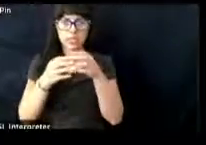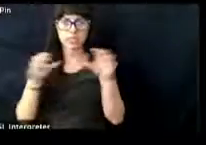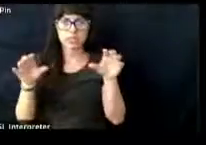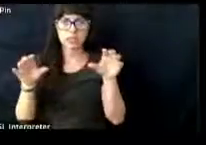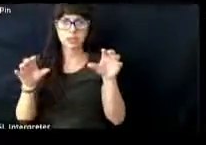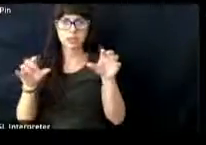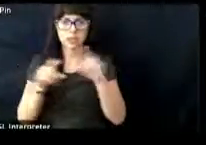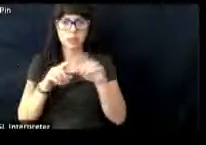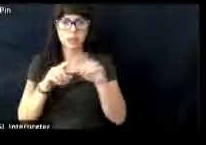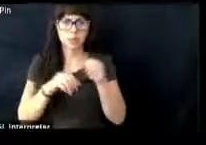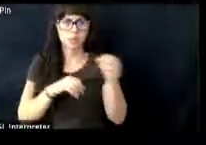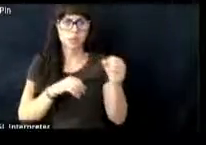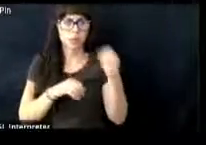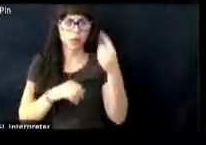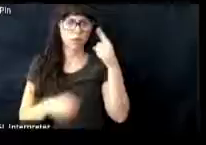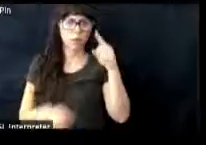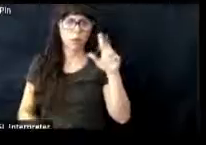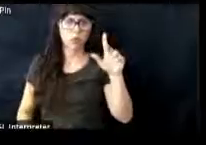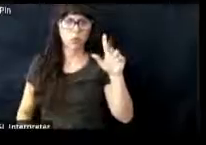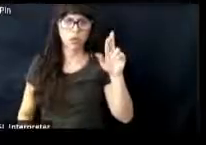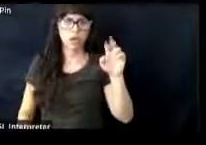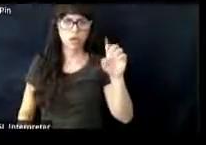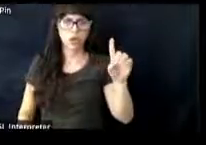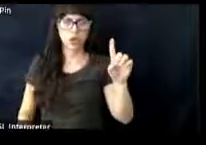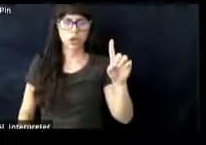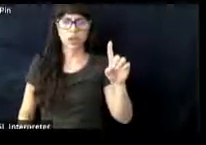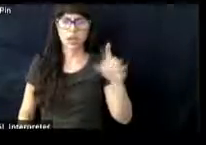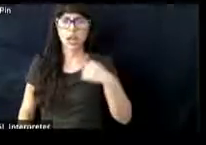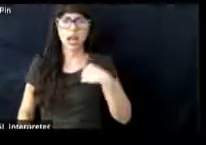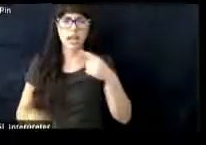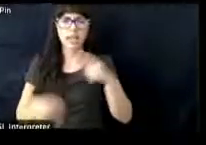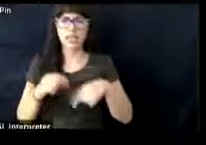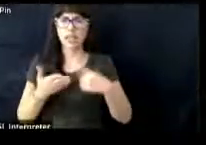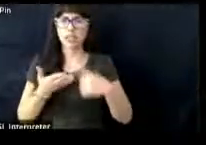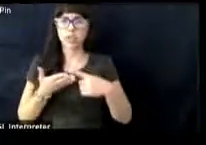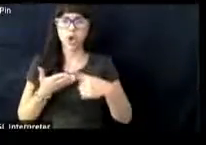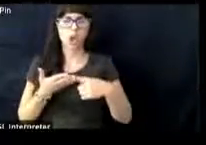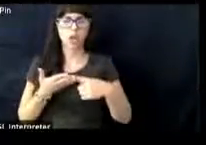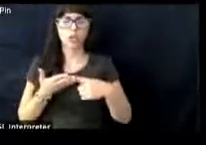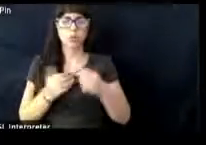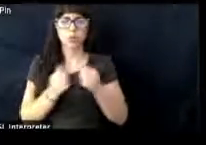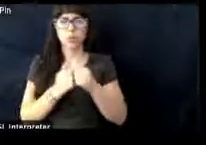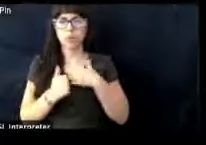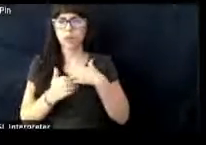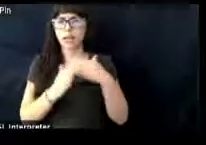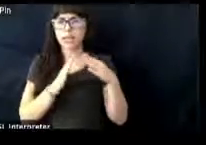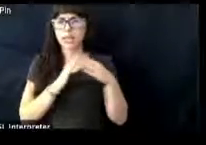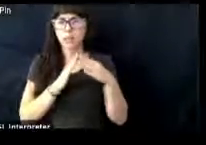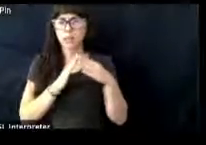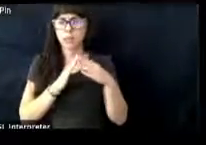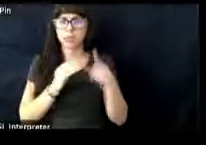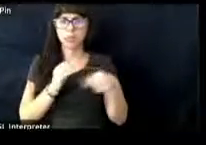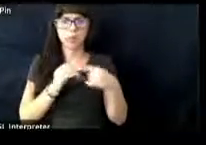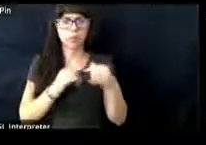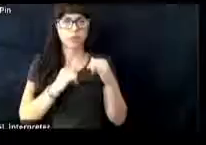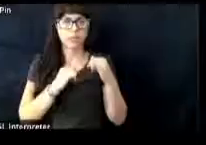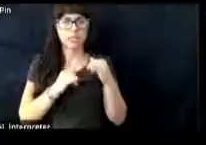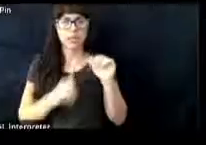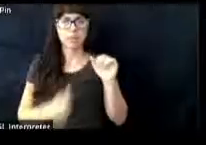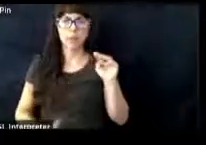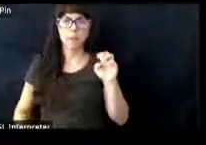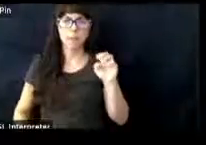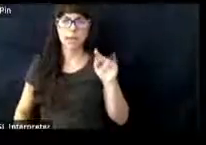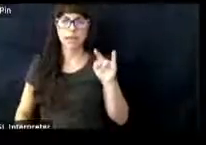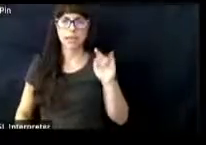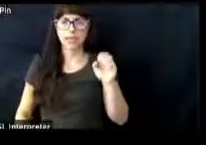23rd, but I can't even talk to my neighbors about the same amenities that we could share, such as, police,